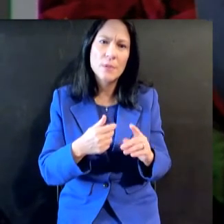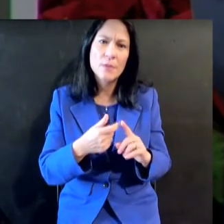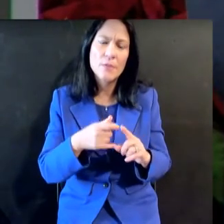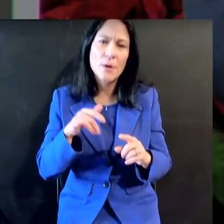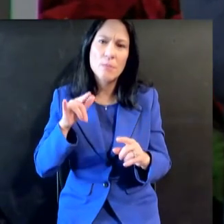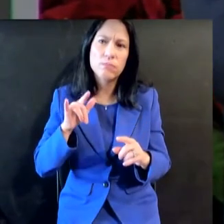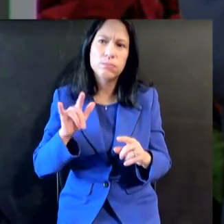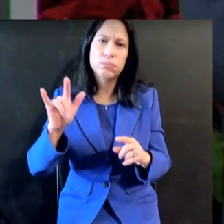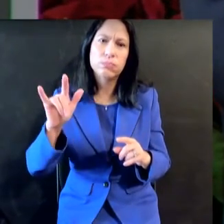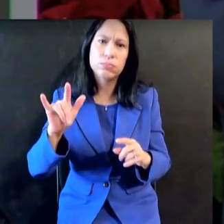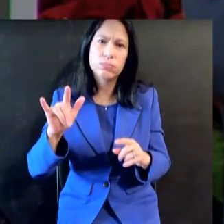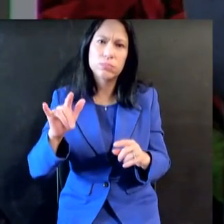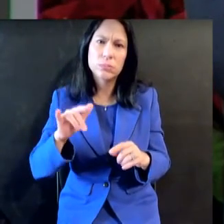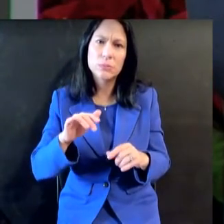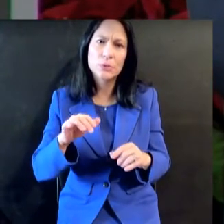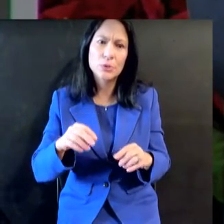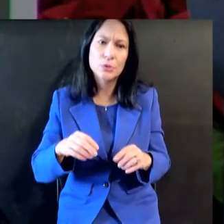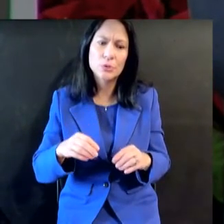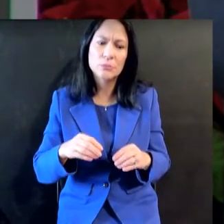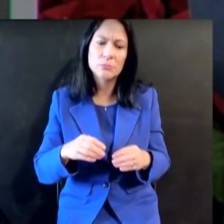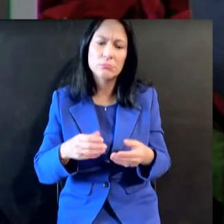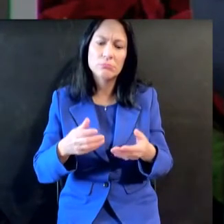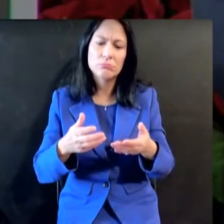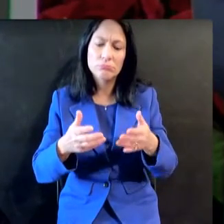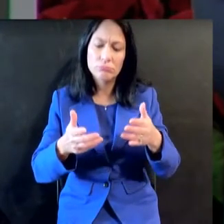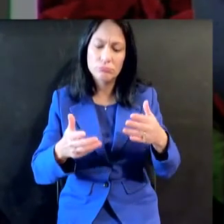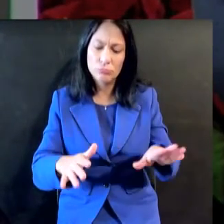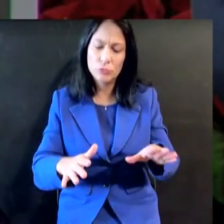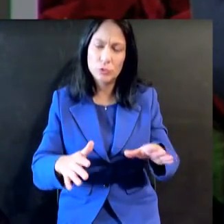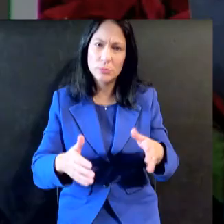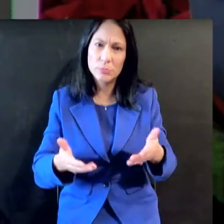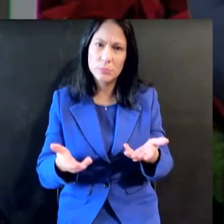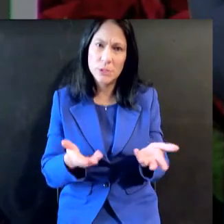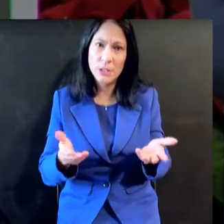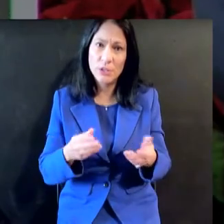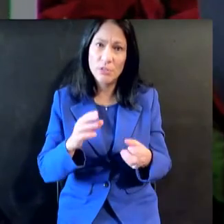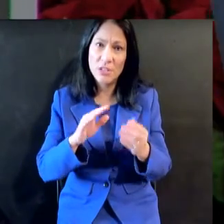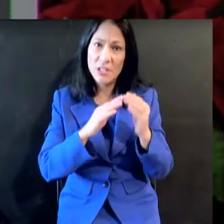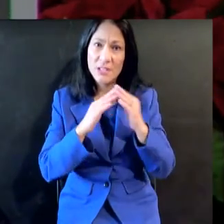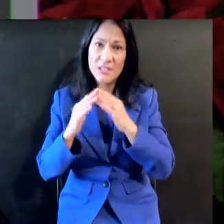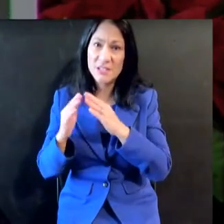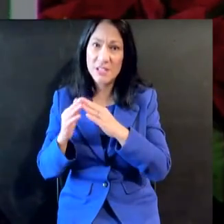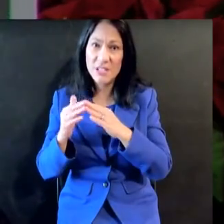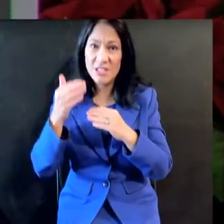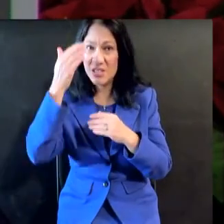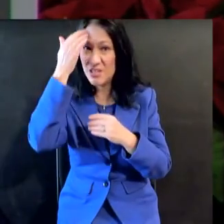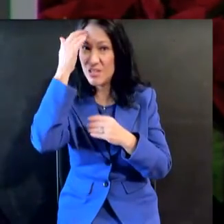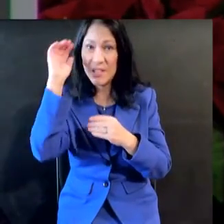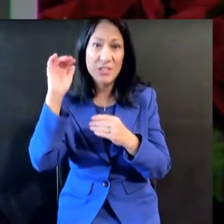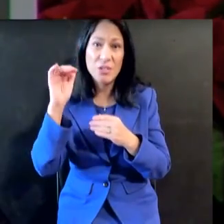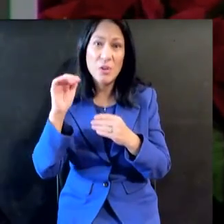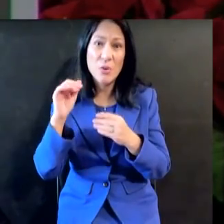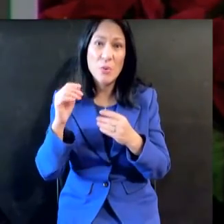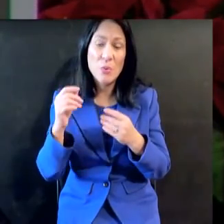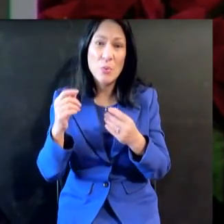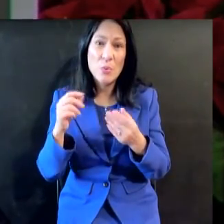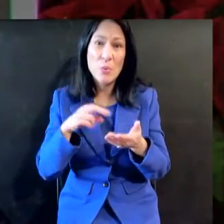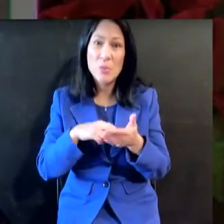city, has no idea what it means to be a Southerner, has no idea what it means to be an American,